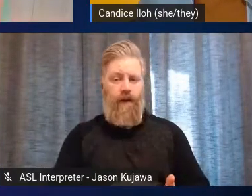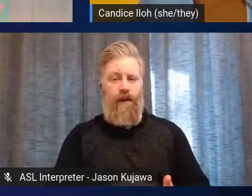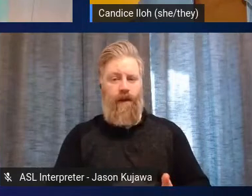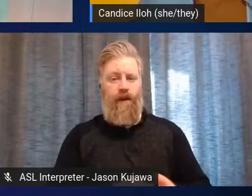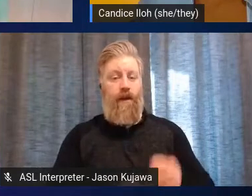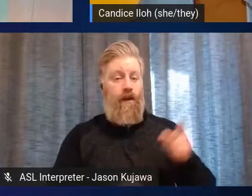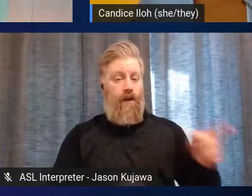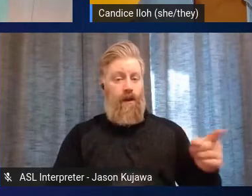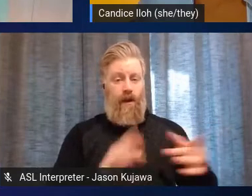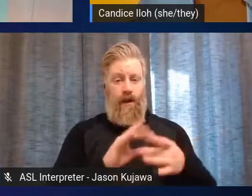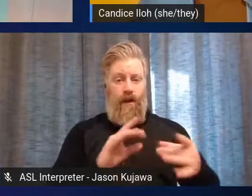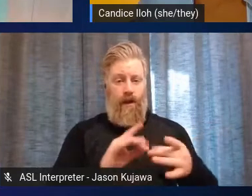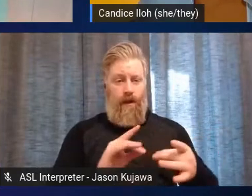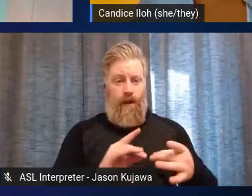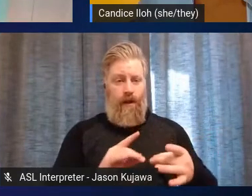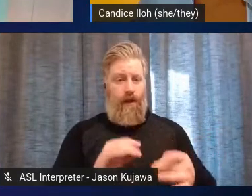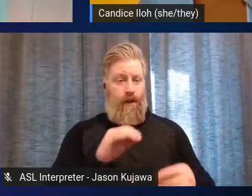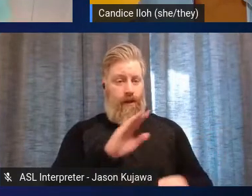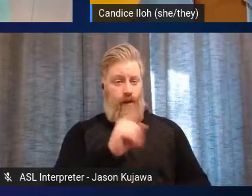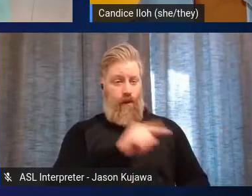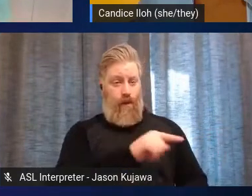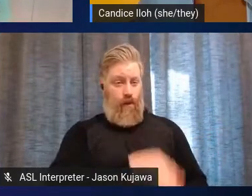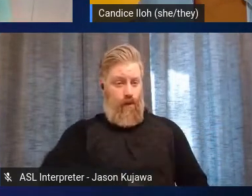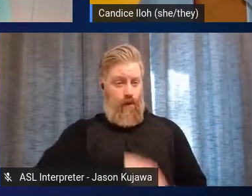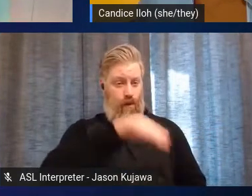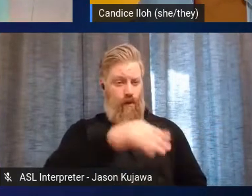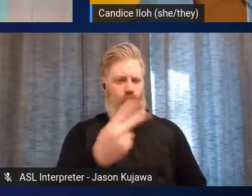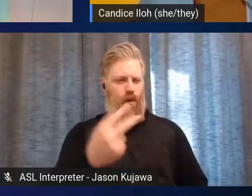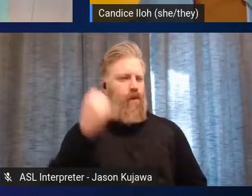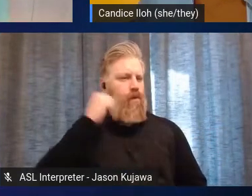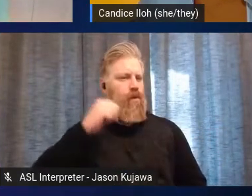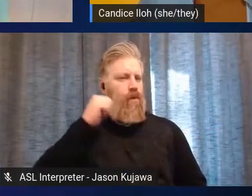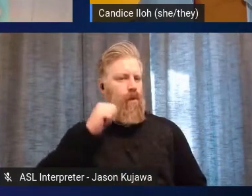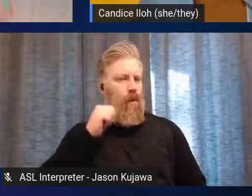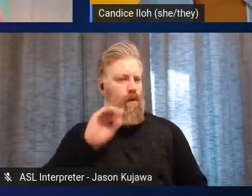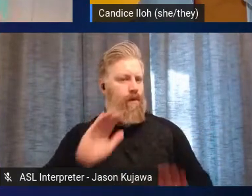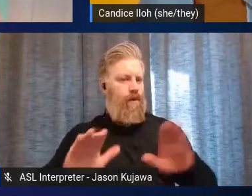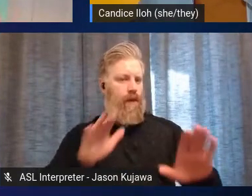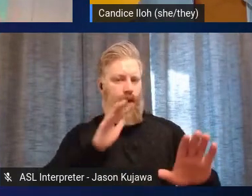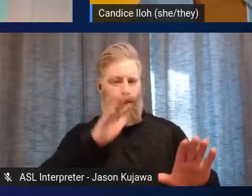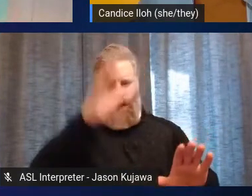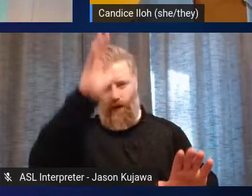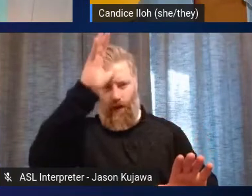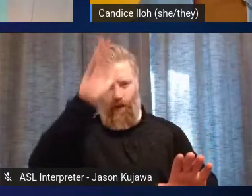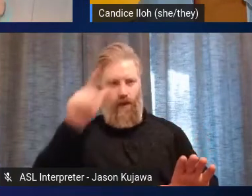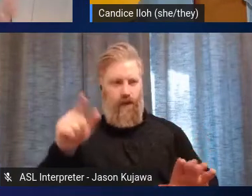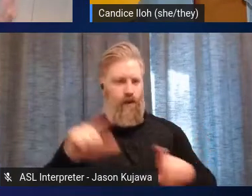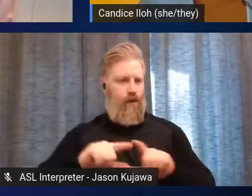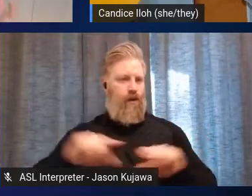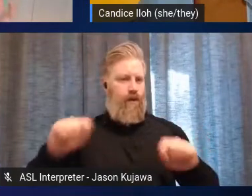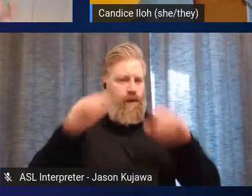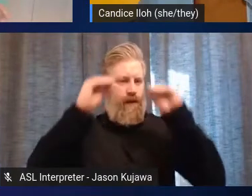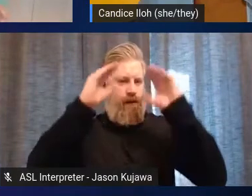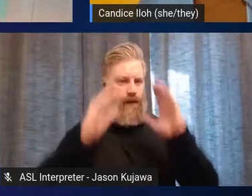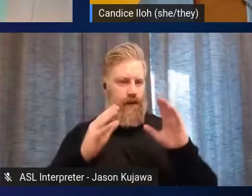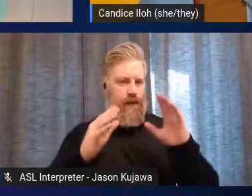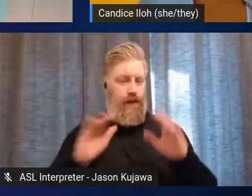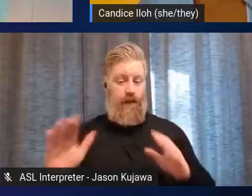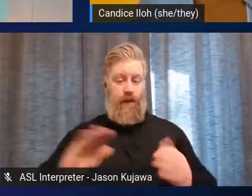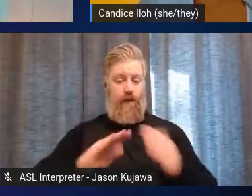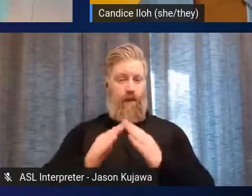there were two girls in her neighborhood whose parents were Japanese teachers. They were kind of leaders in their